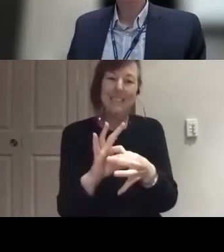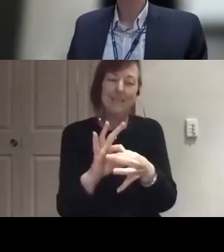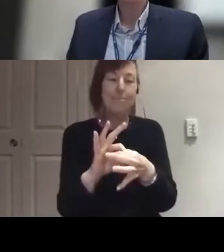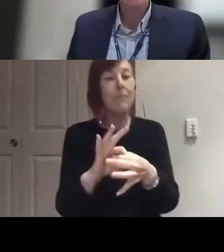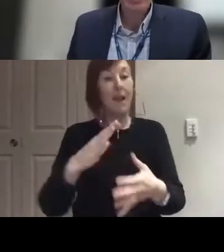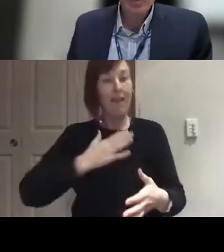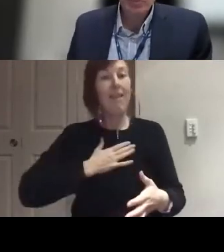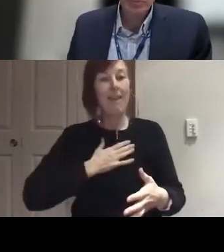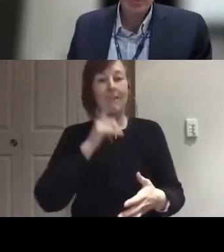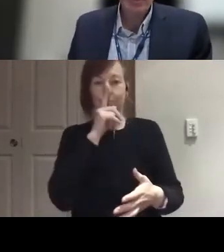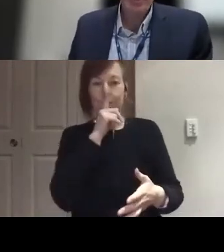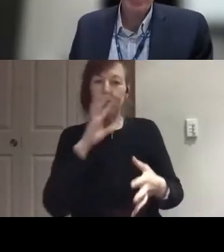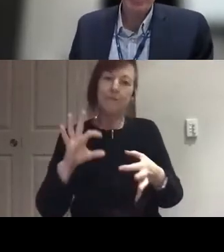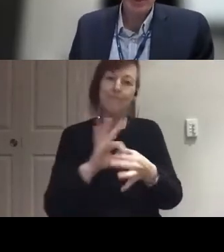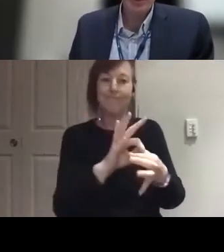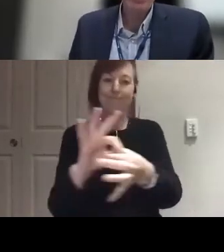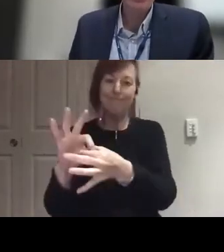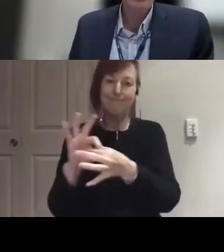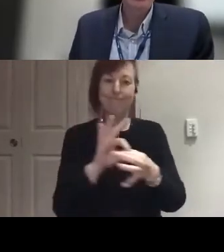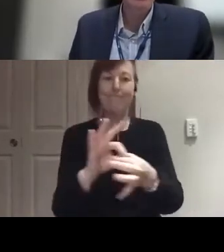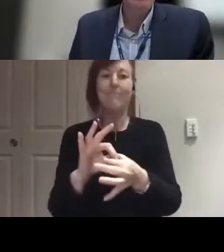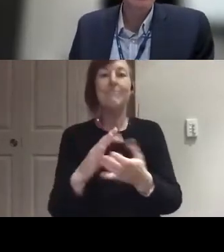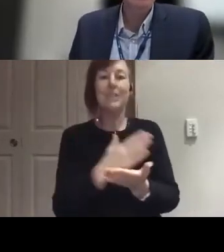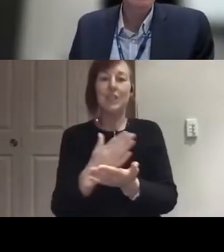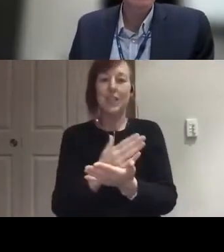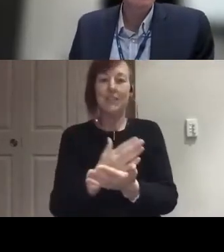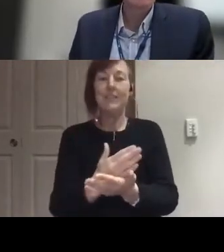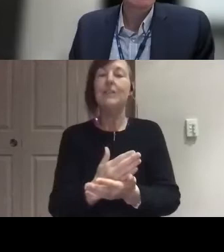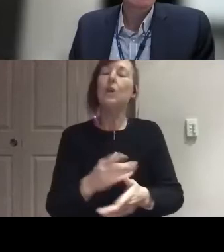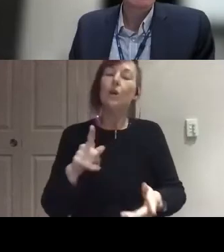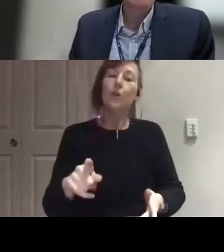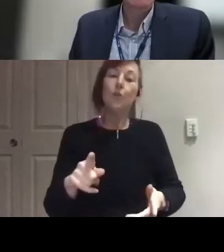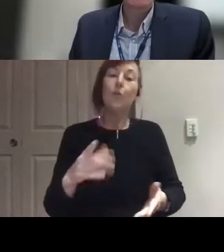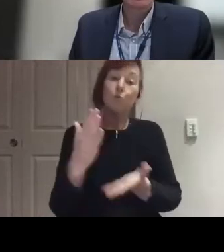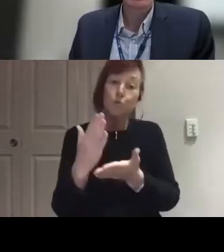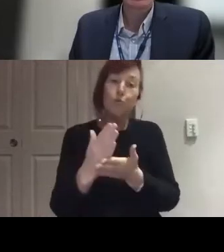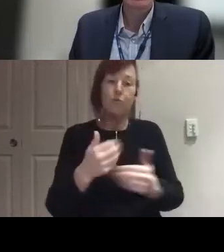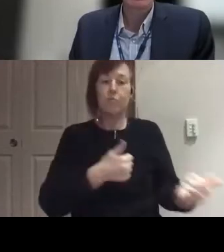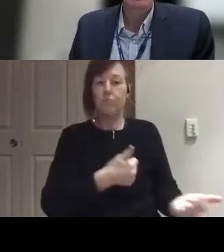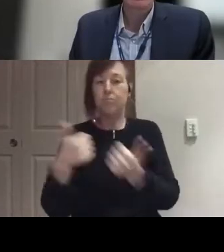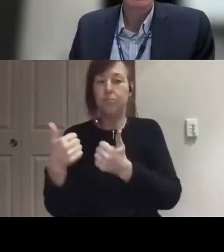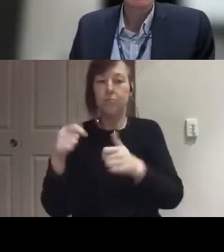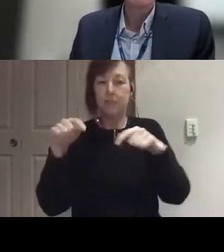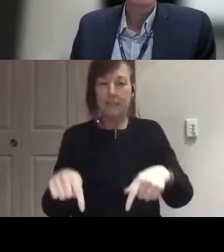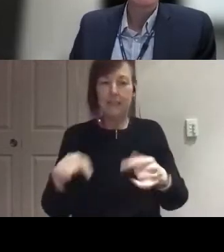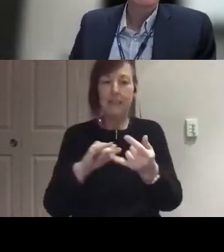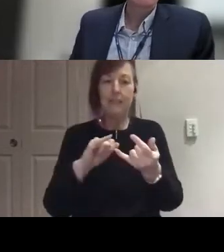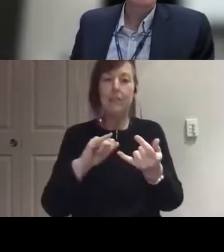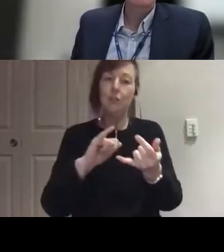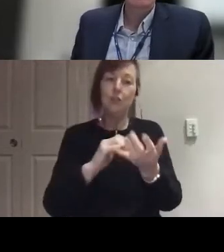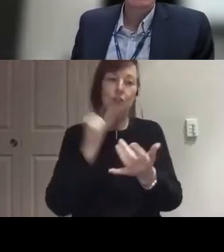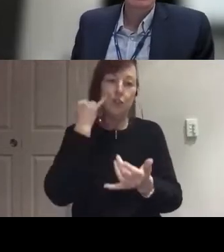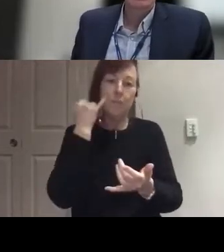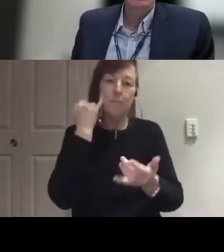did last time around. So while we're all good at this in Shepparton, we have to be even better this time. And you can sort of see